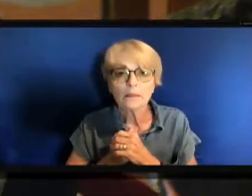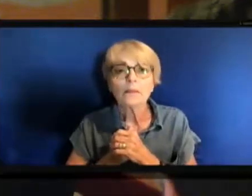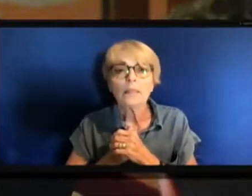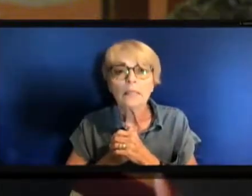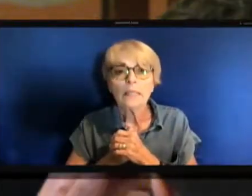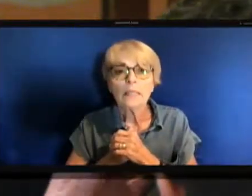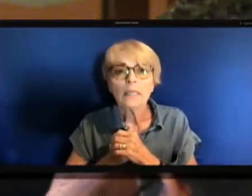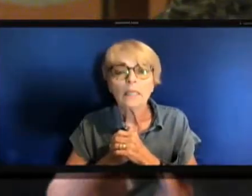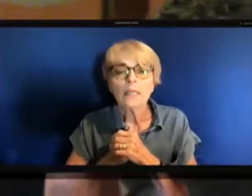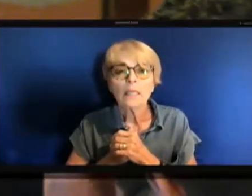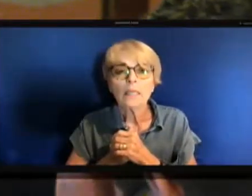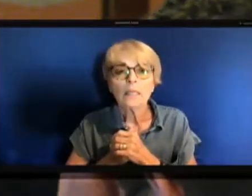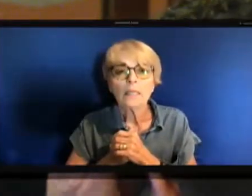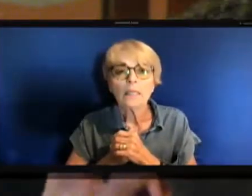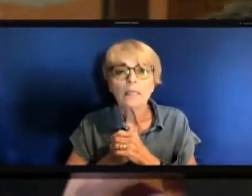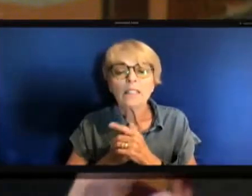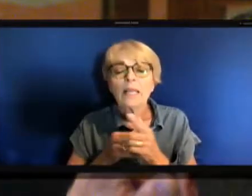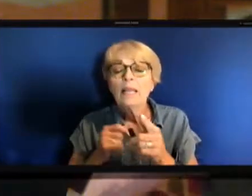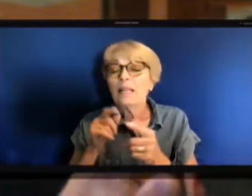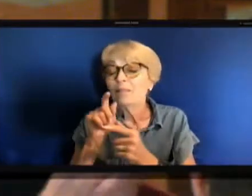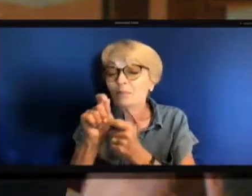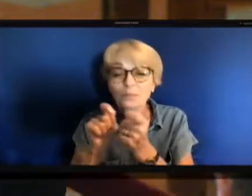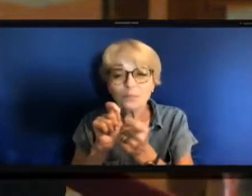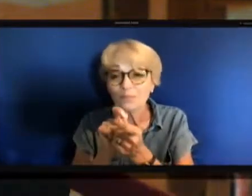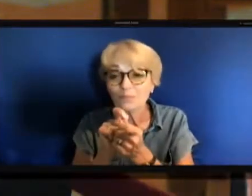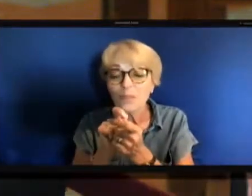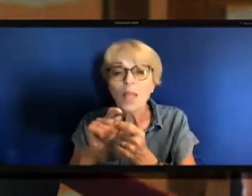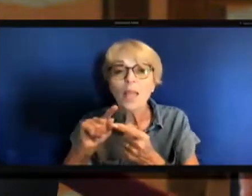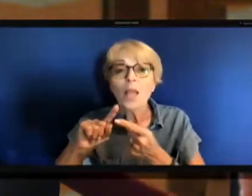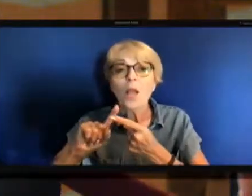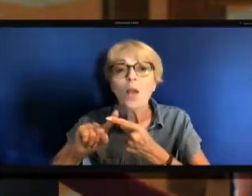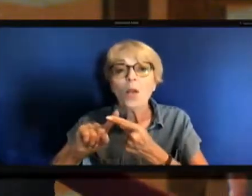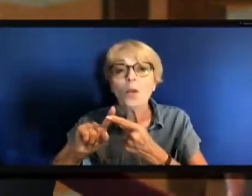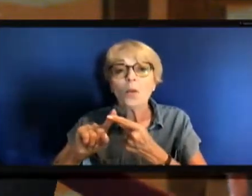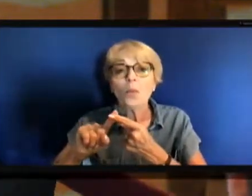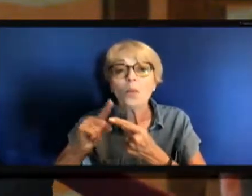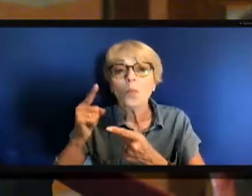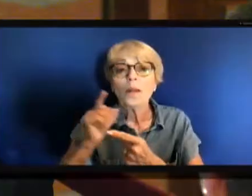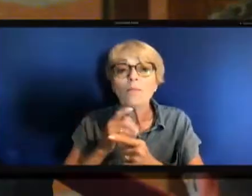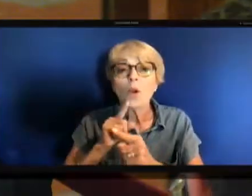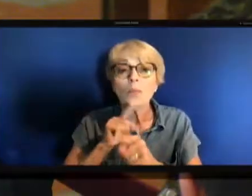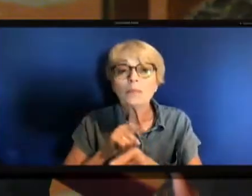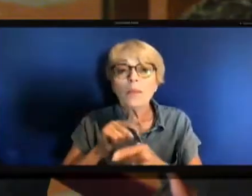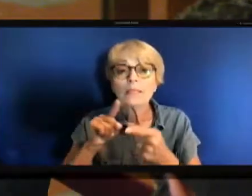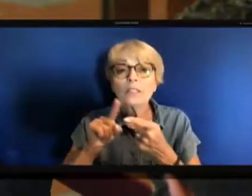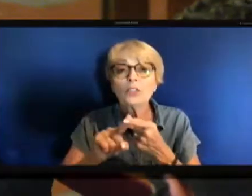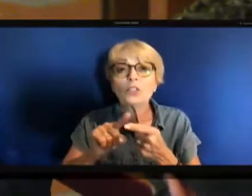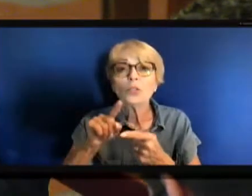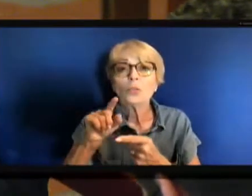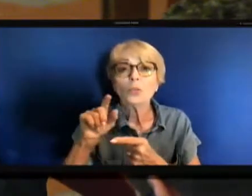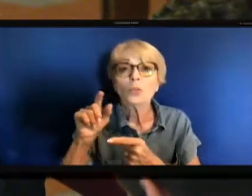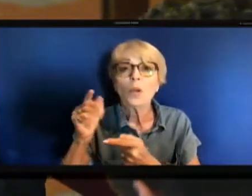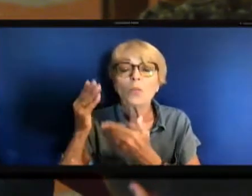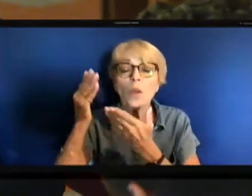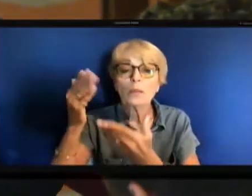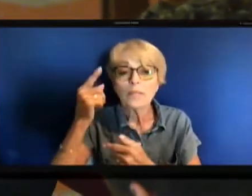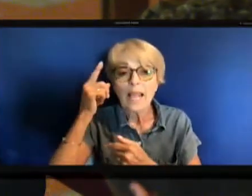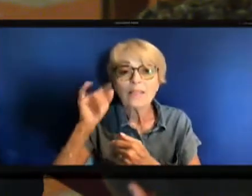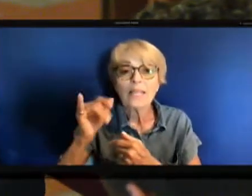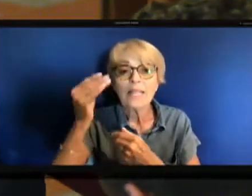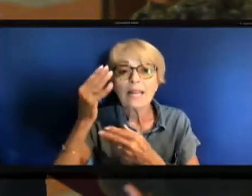To maybe put a finer point on one of our responses to a recommendation, I think that information,